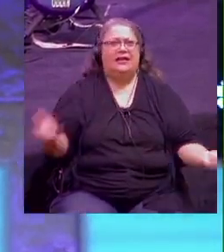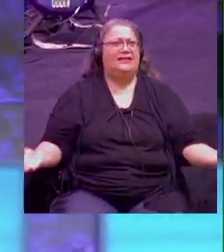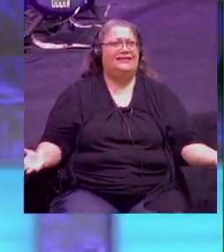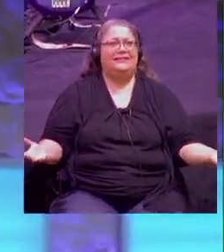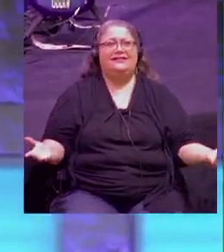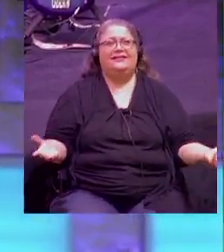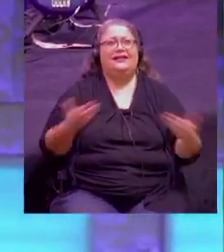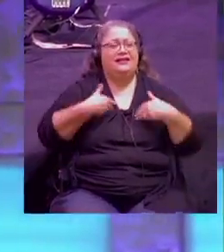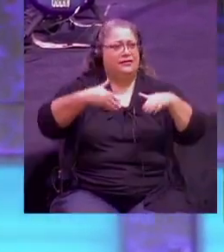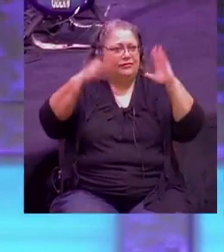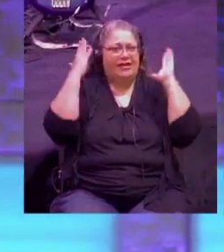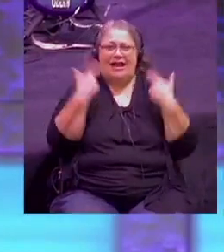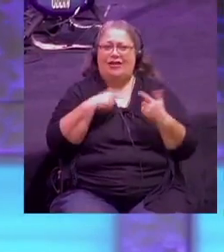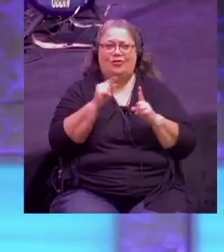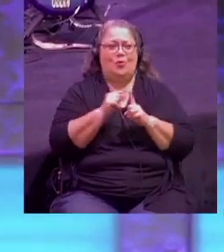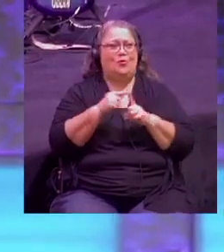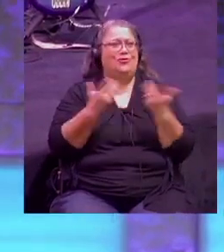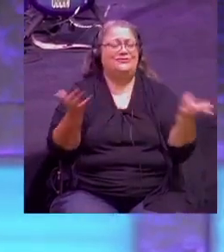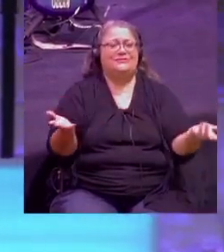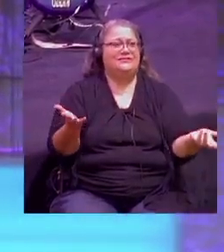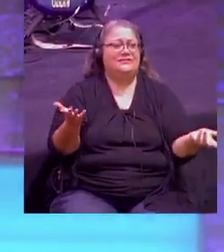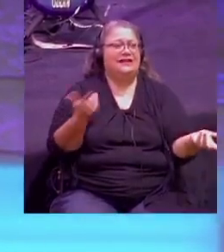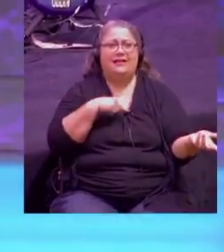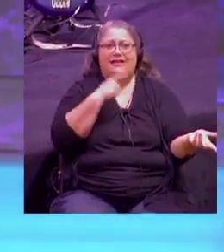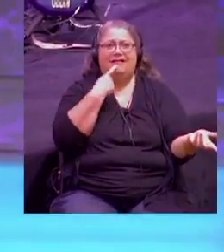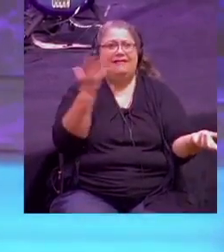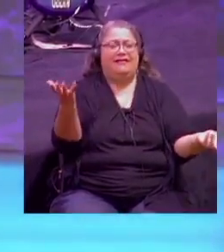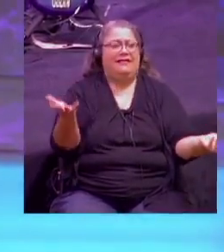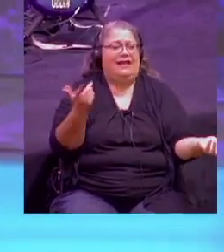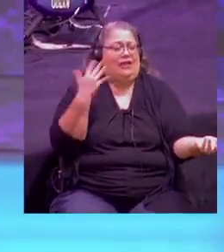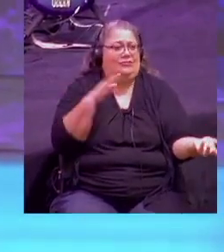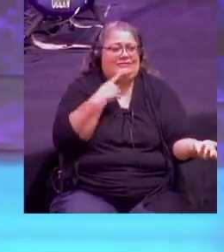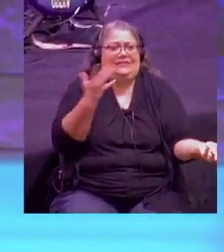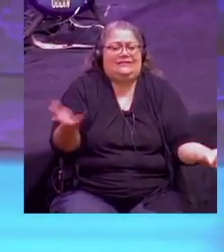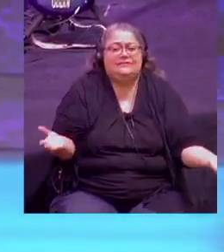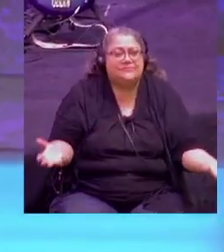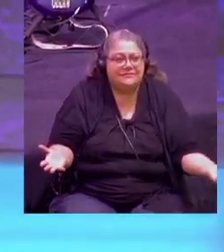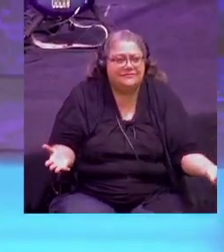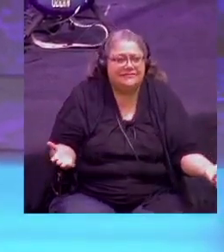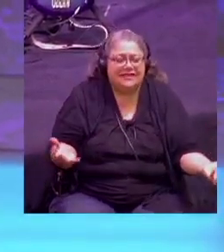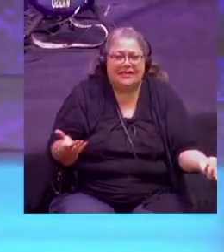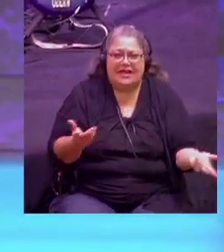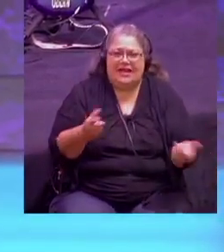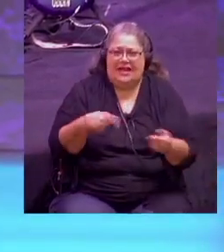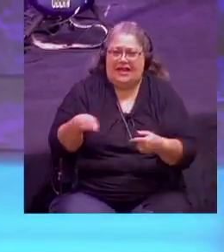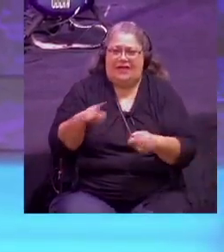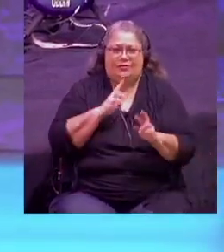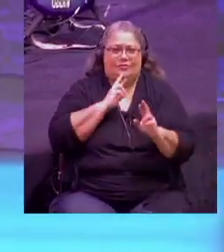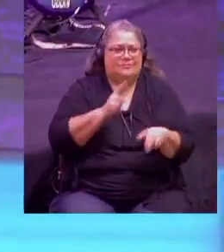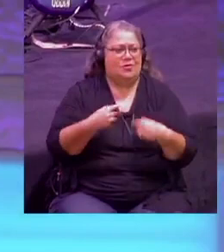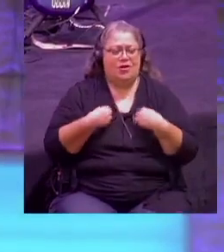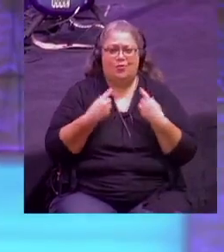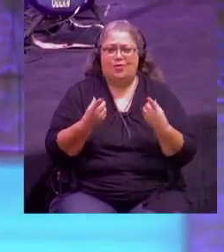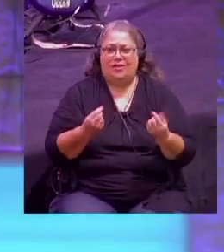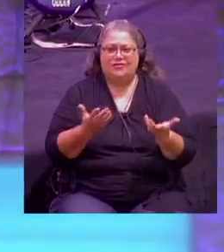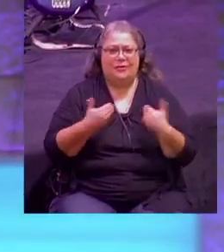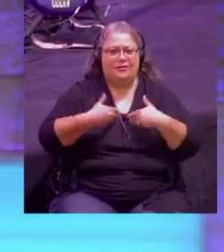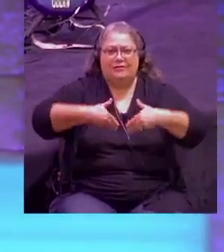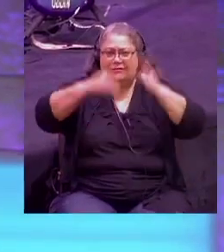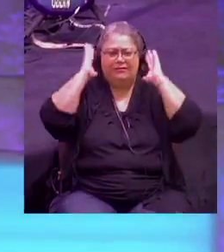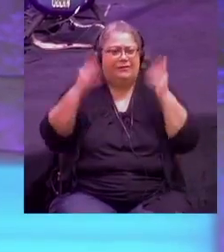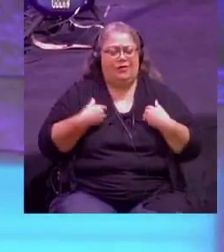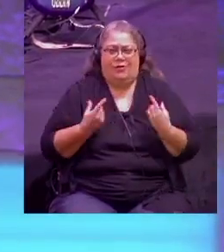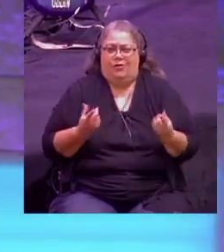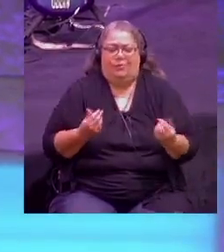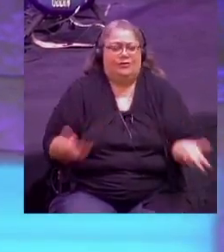to pray. I literally don't know what to say. I don't know how I'm supposed to respond. I don't know how I'm supposed to react. God, I don't